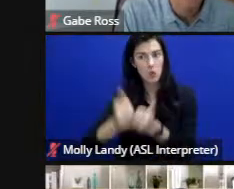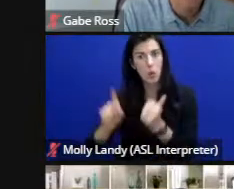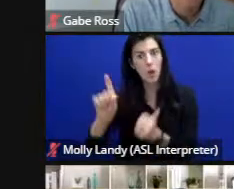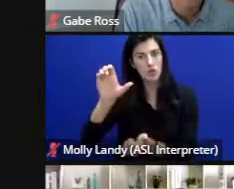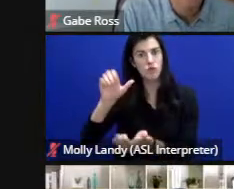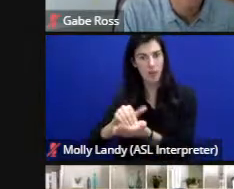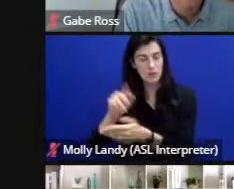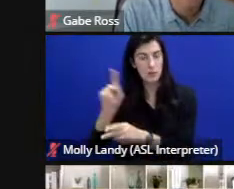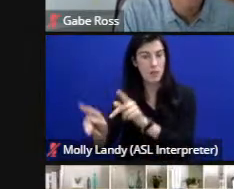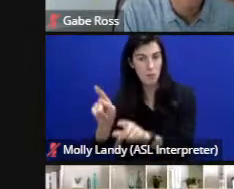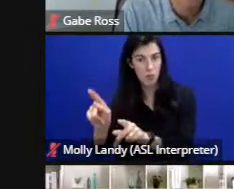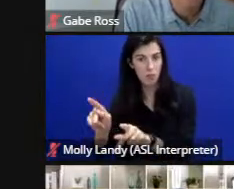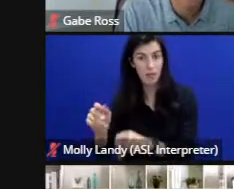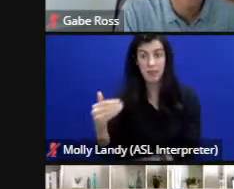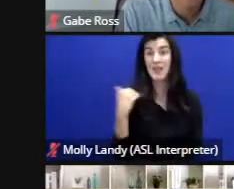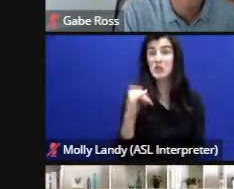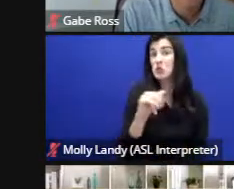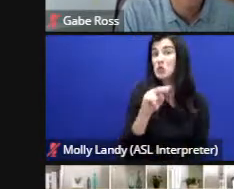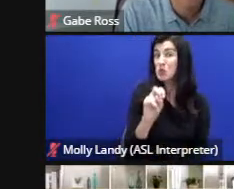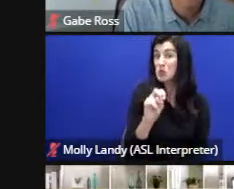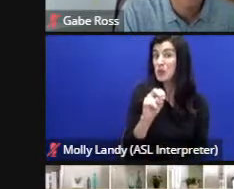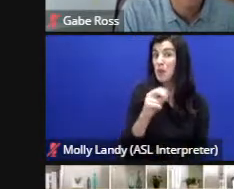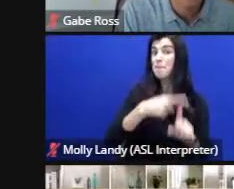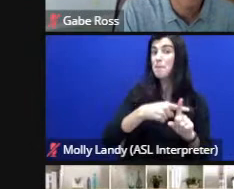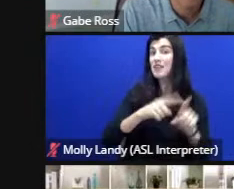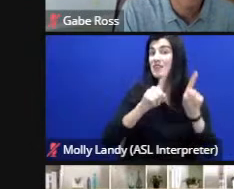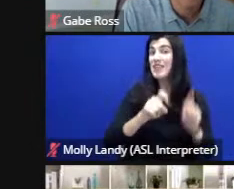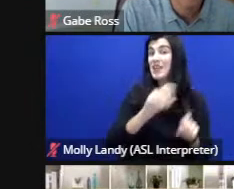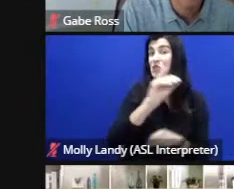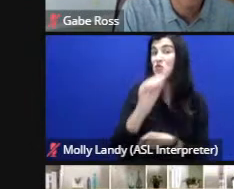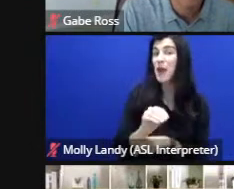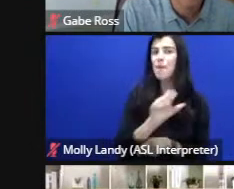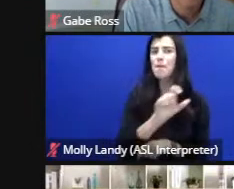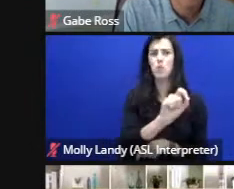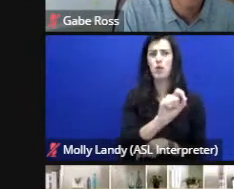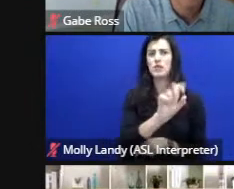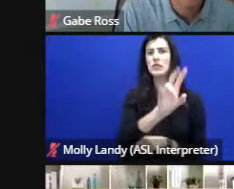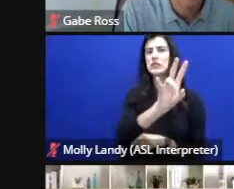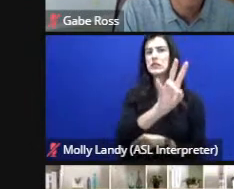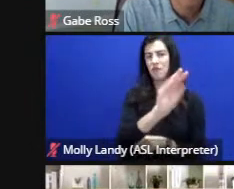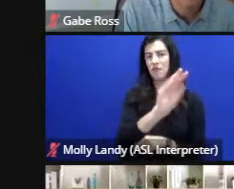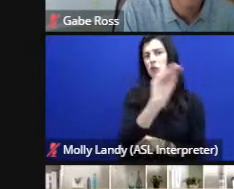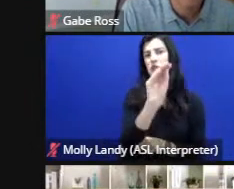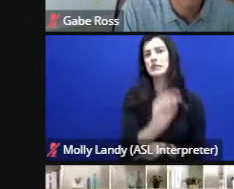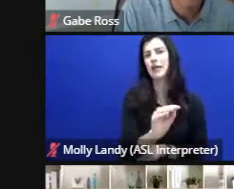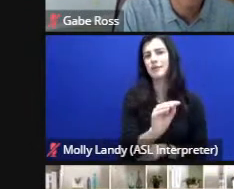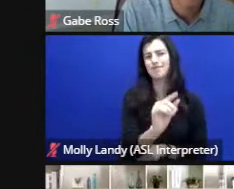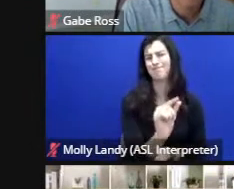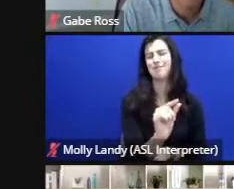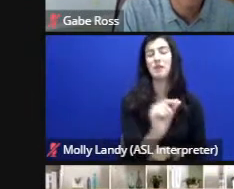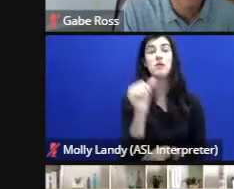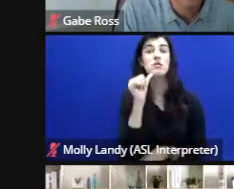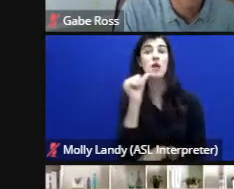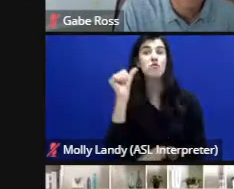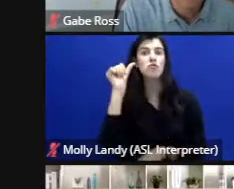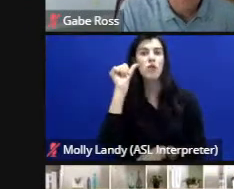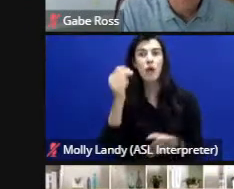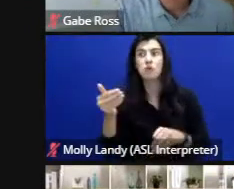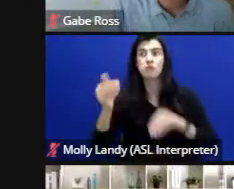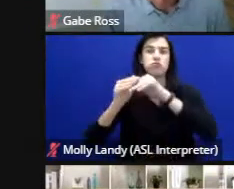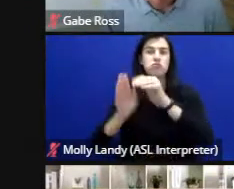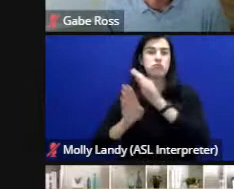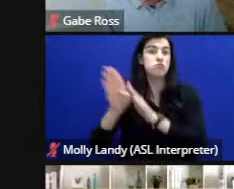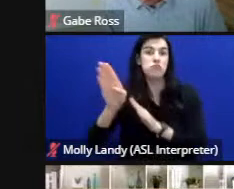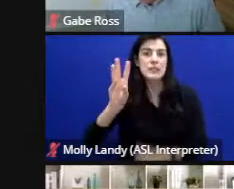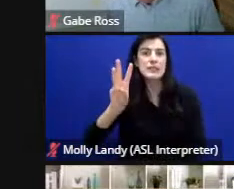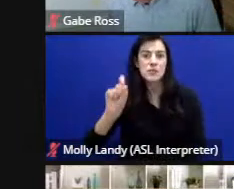June, test positivity rate for California was 0.7%. As of yesterday, it was 6.7%.